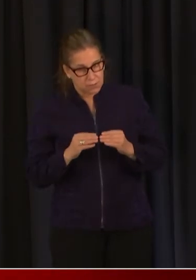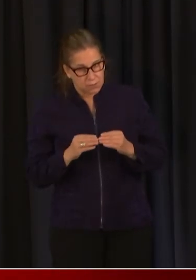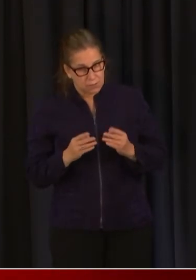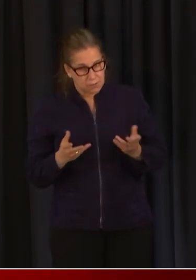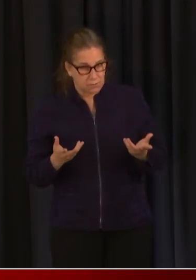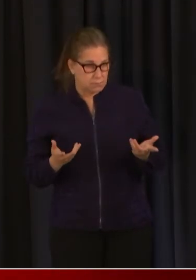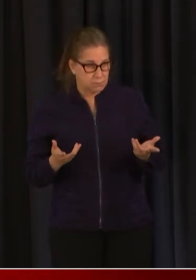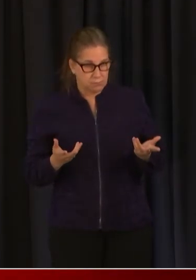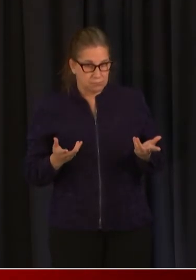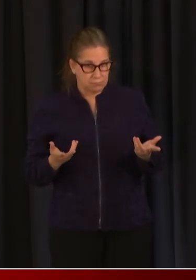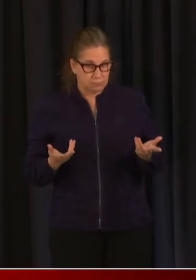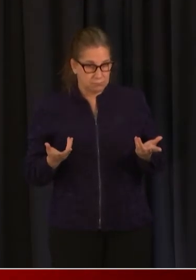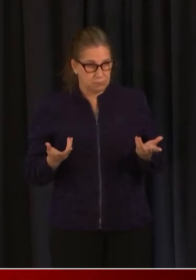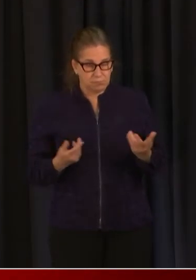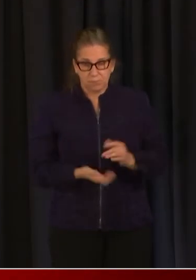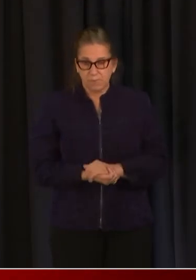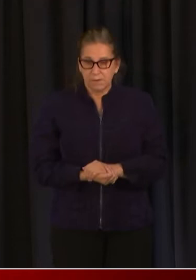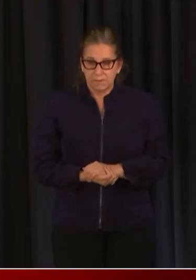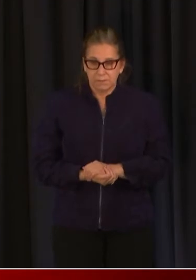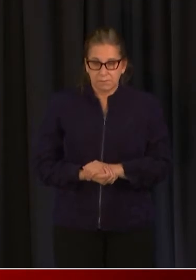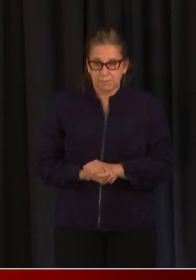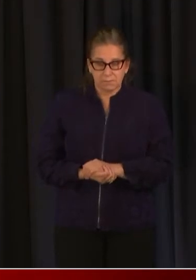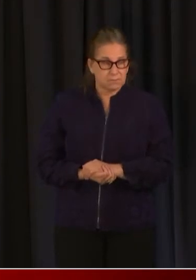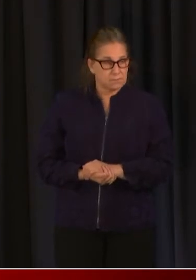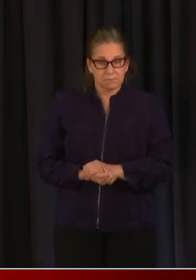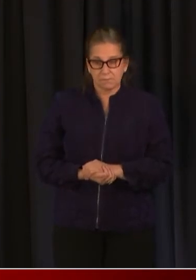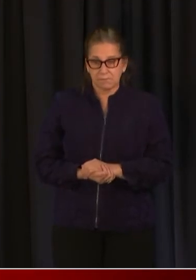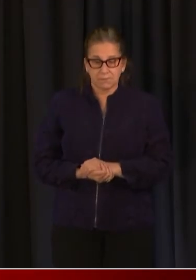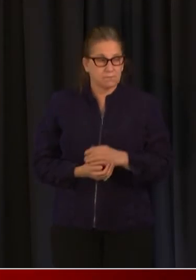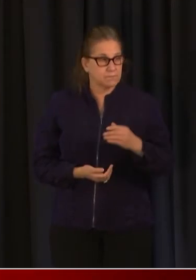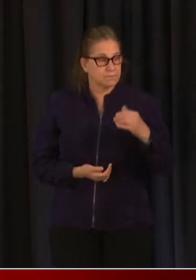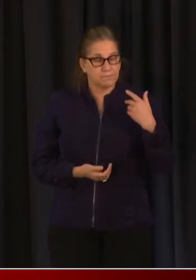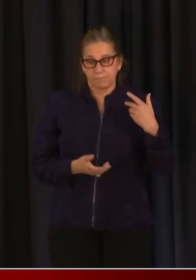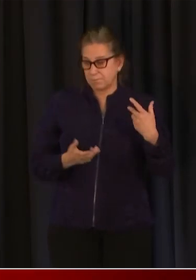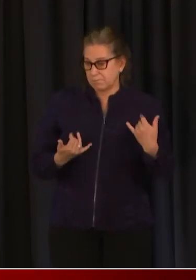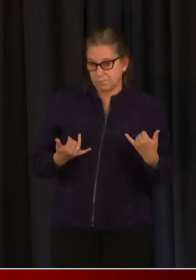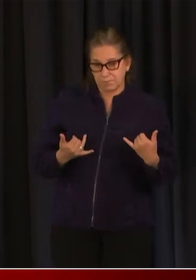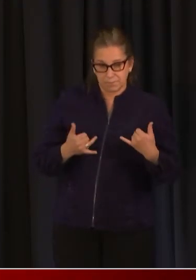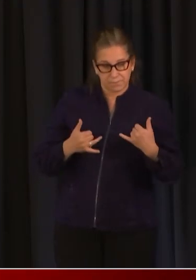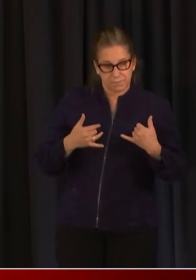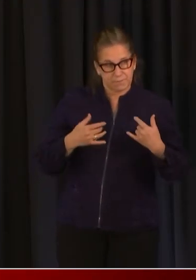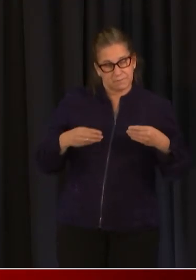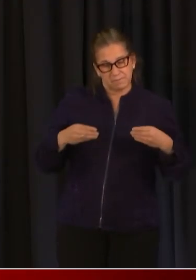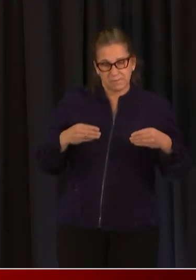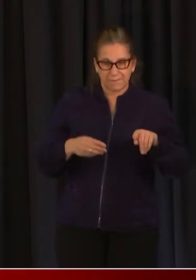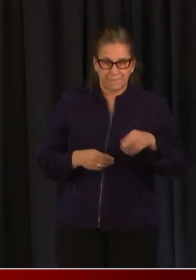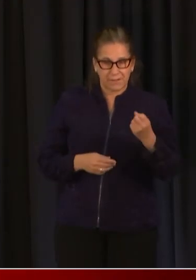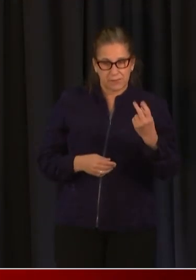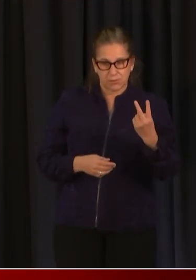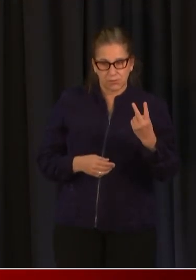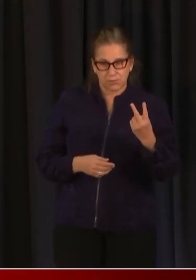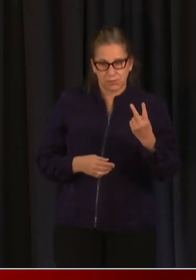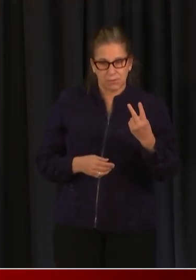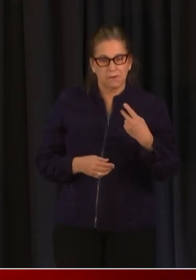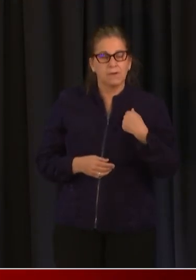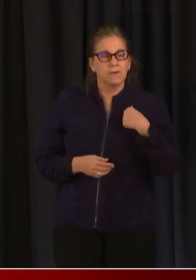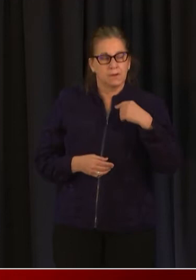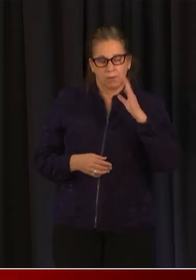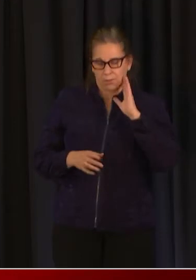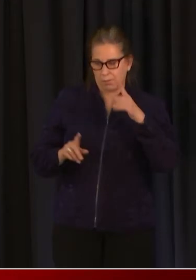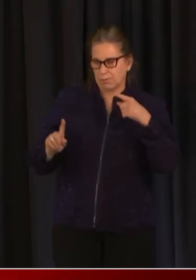right direction, are you thinking, can you give a more specific date, July 4th or sooner? We've been focused on July